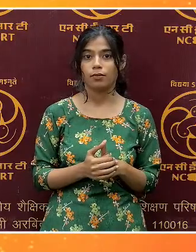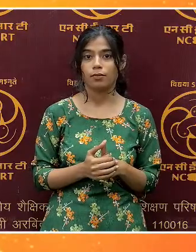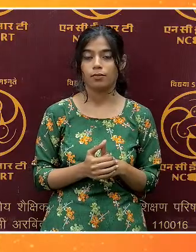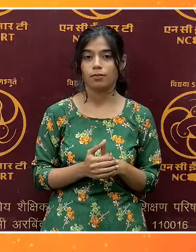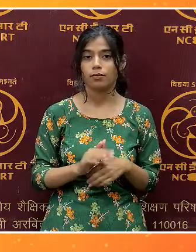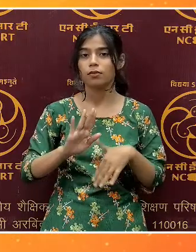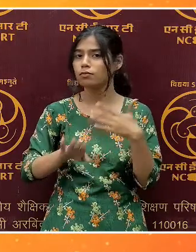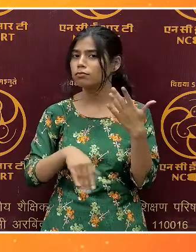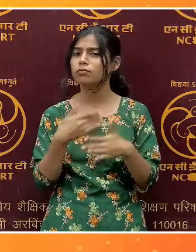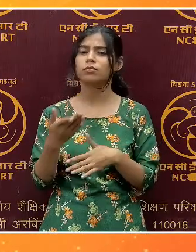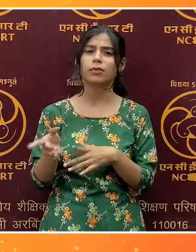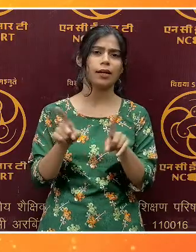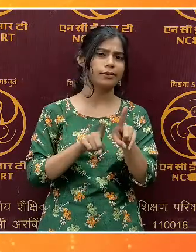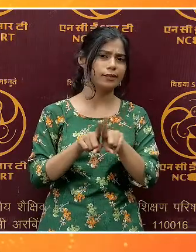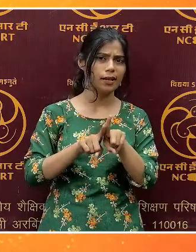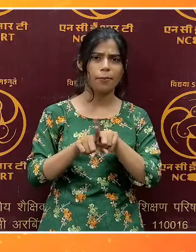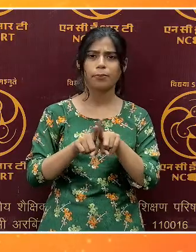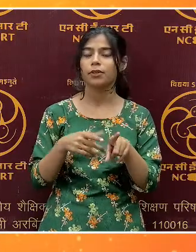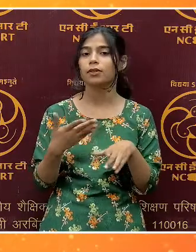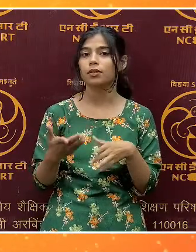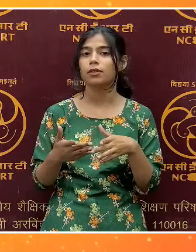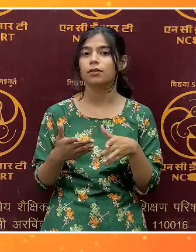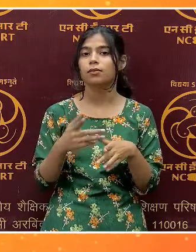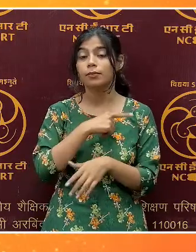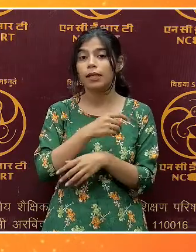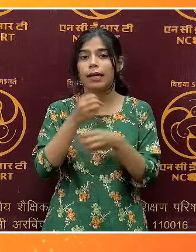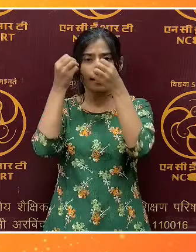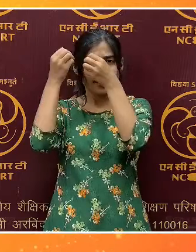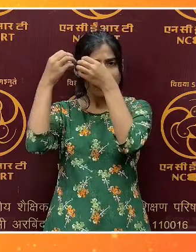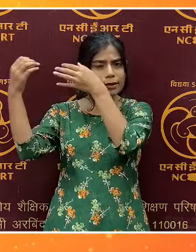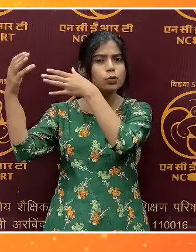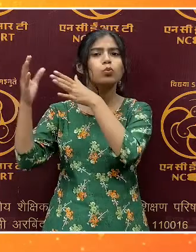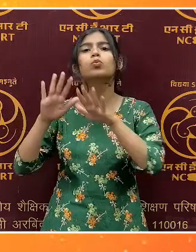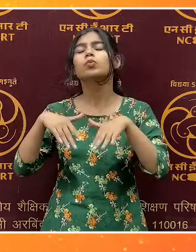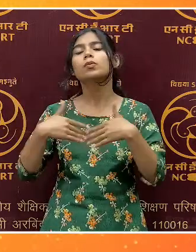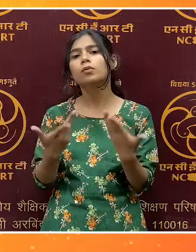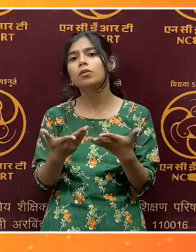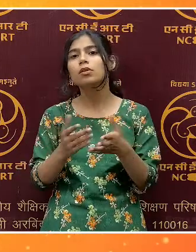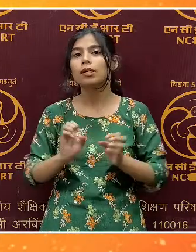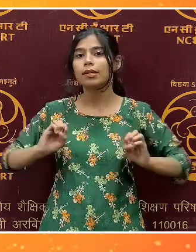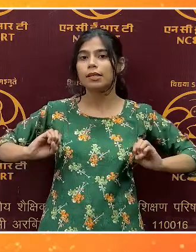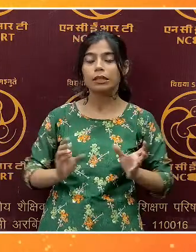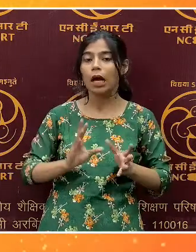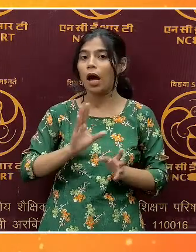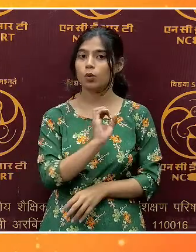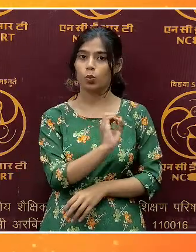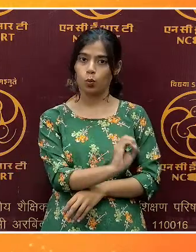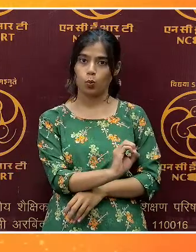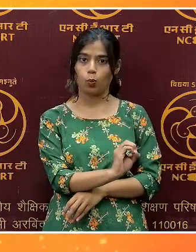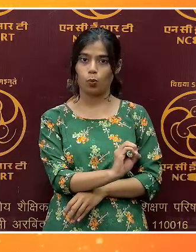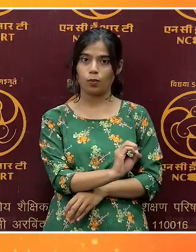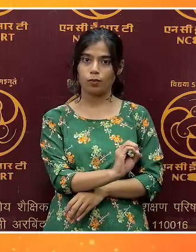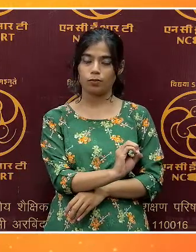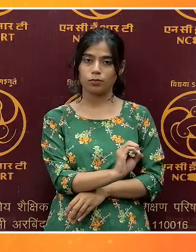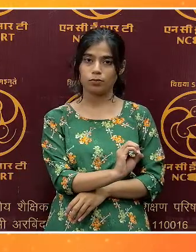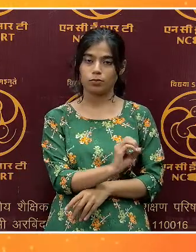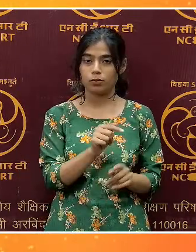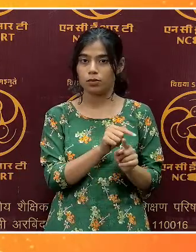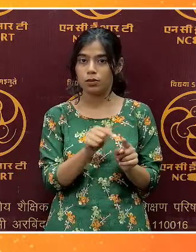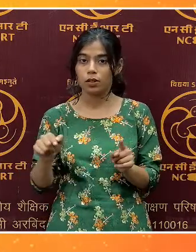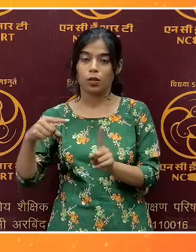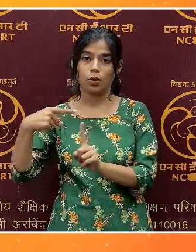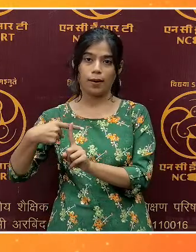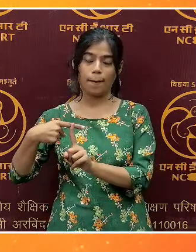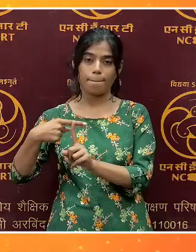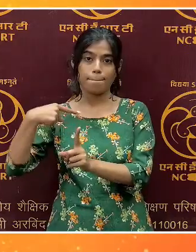An illustrative example: supposing we have a particle at O, starting from O and moves to a point P